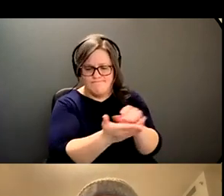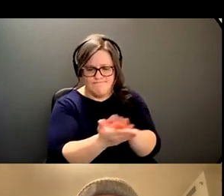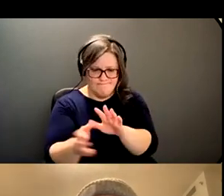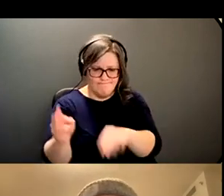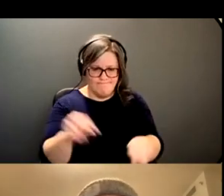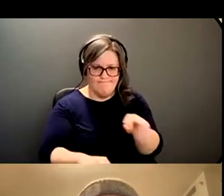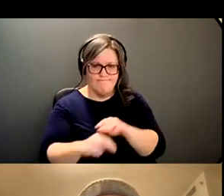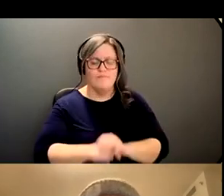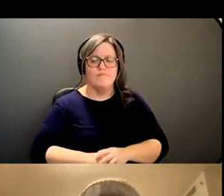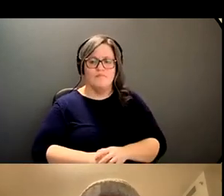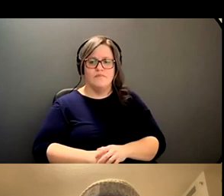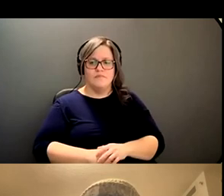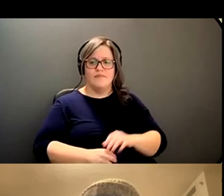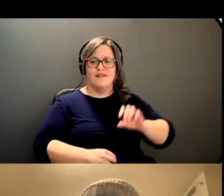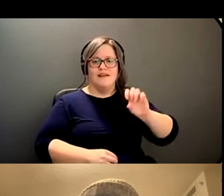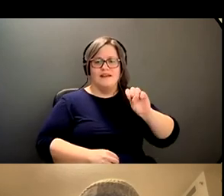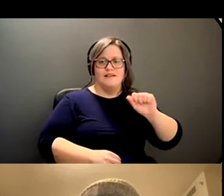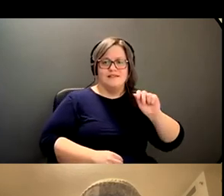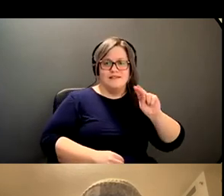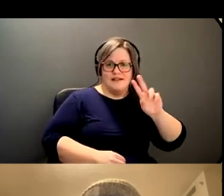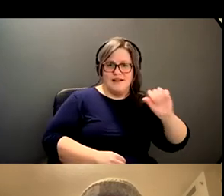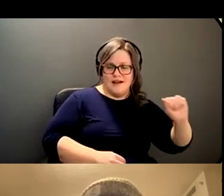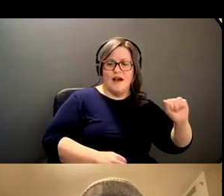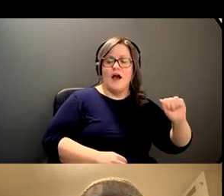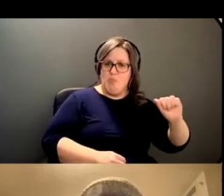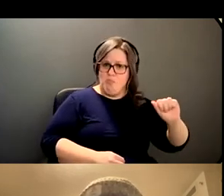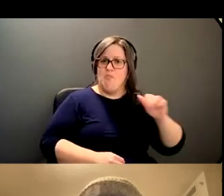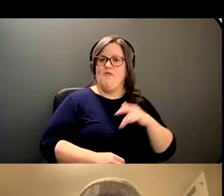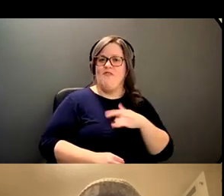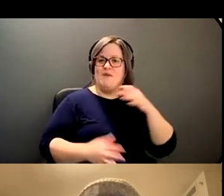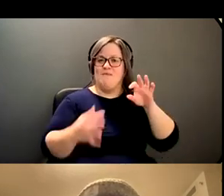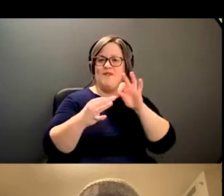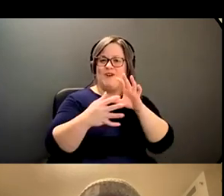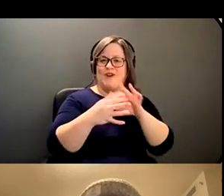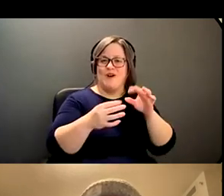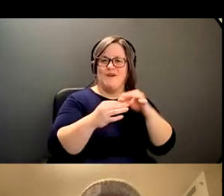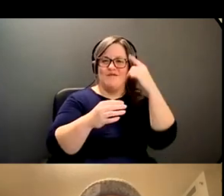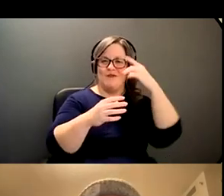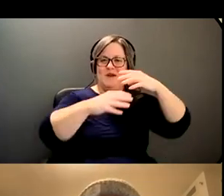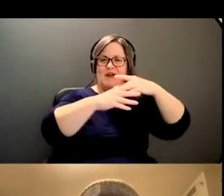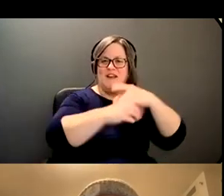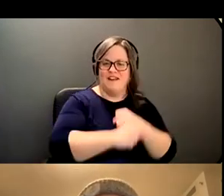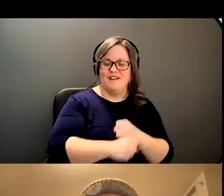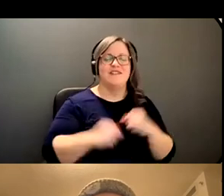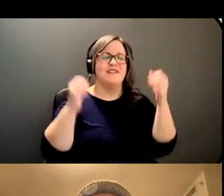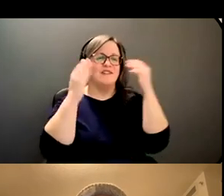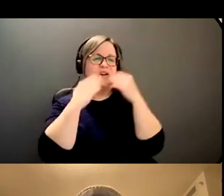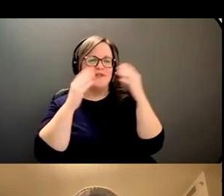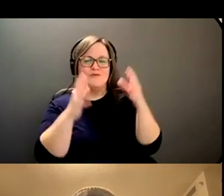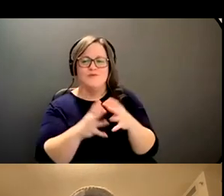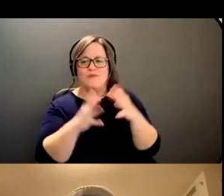Yeah, that feels like a really good thought to end on, I think. Thank you guys so much for this